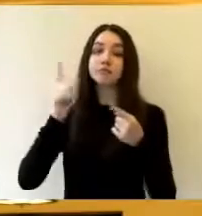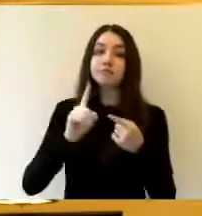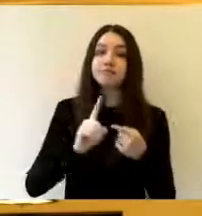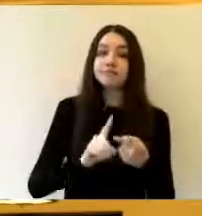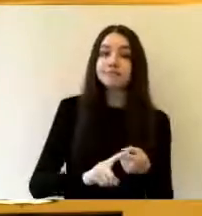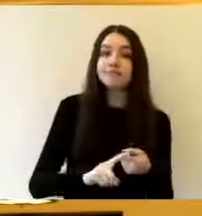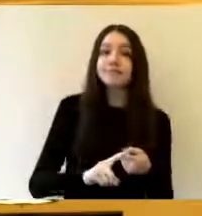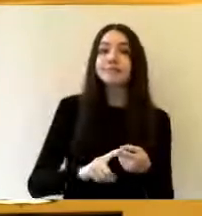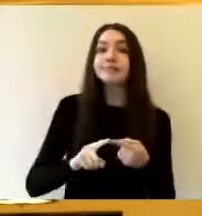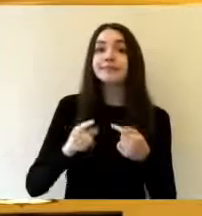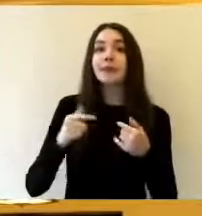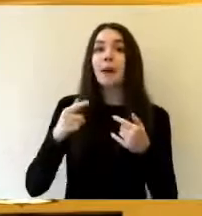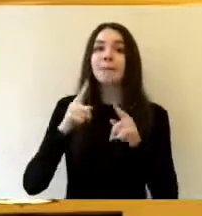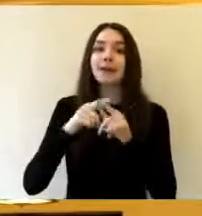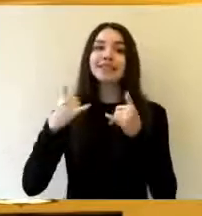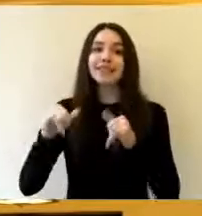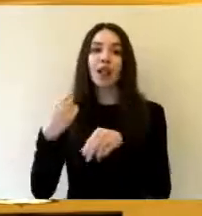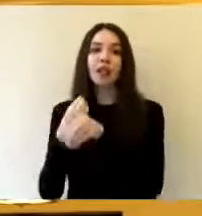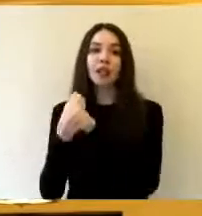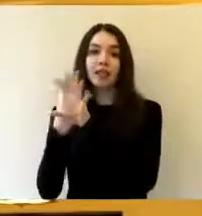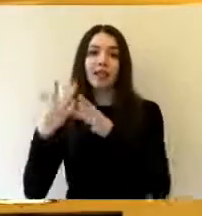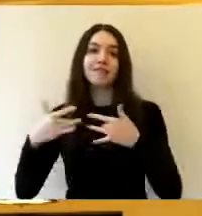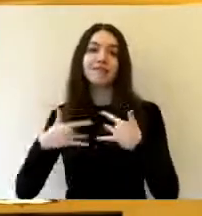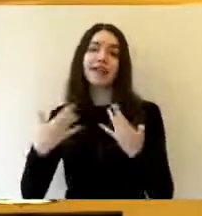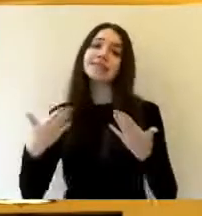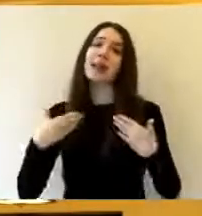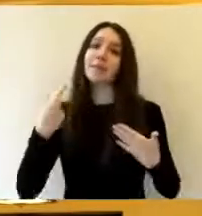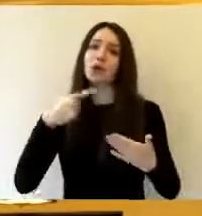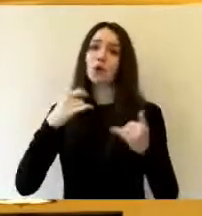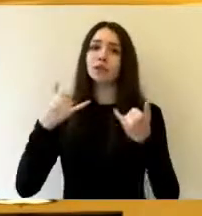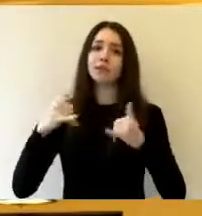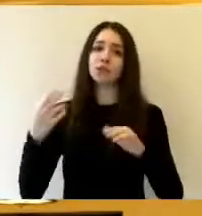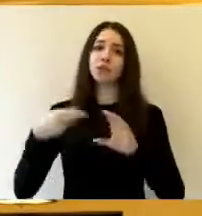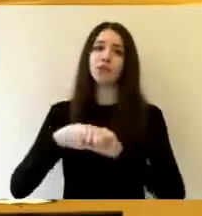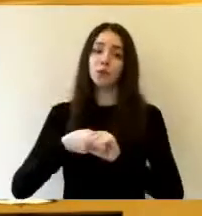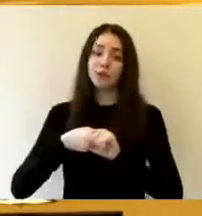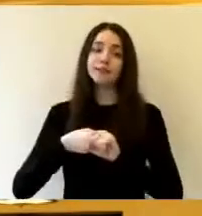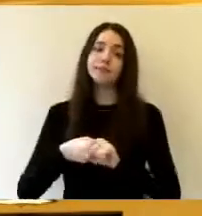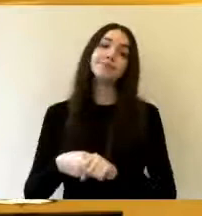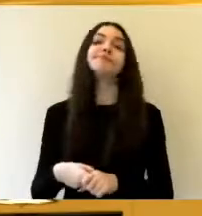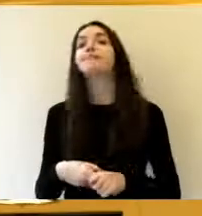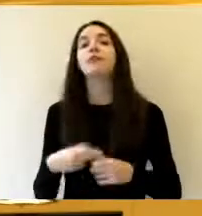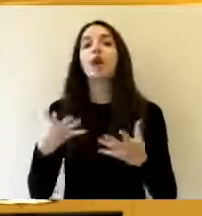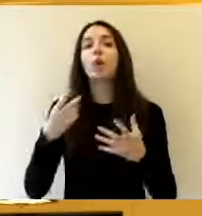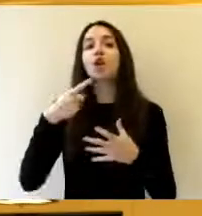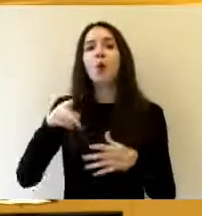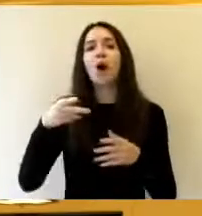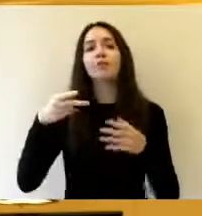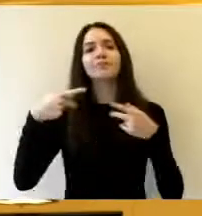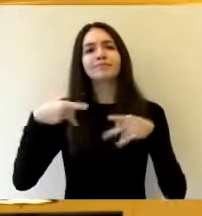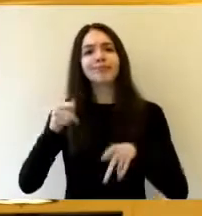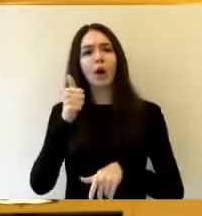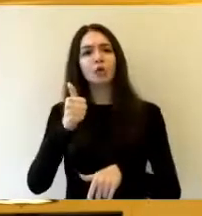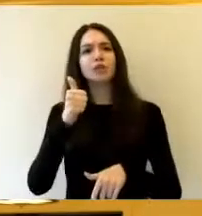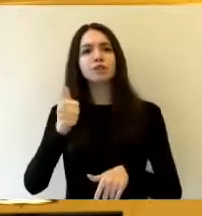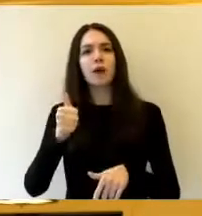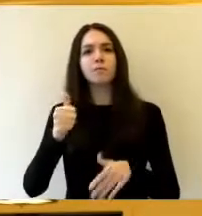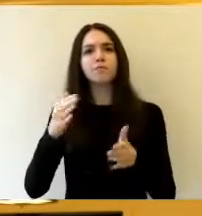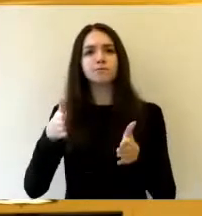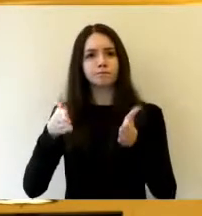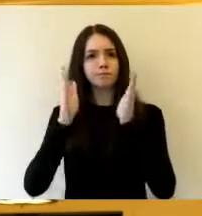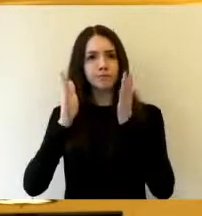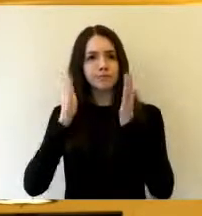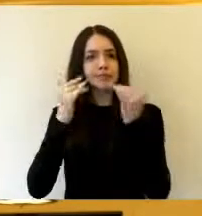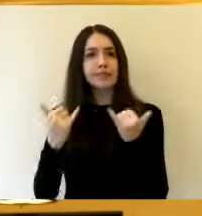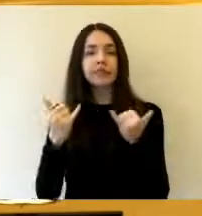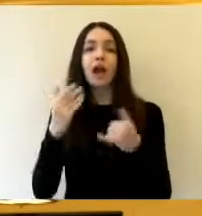here we are and we're so glad that you're here. I want you to really give yourself permission to be here right now. I know it's really tempting